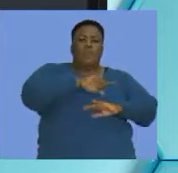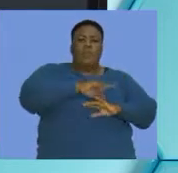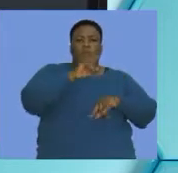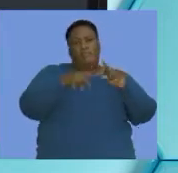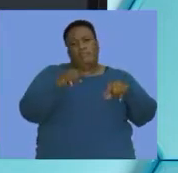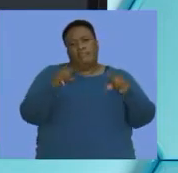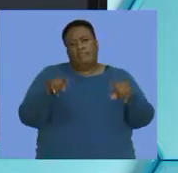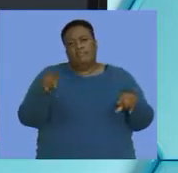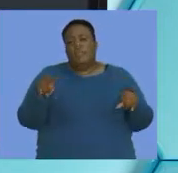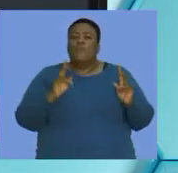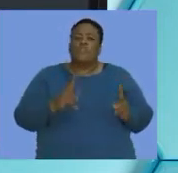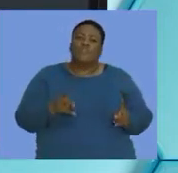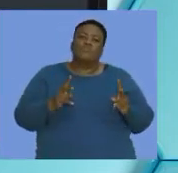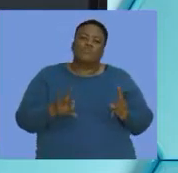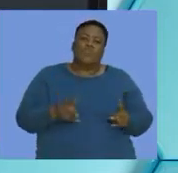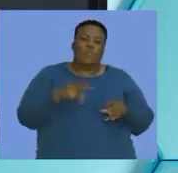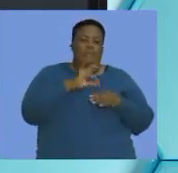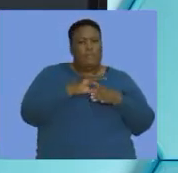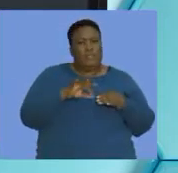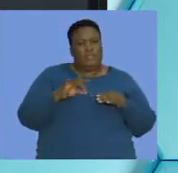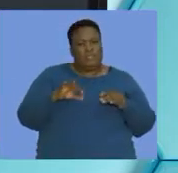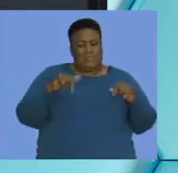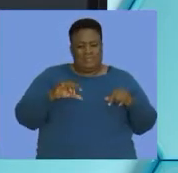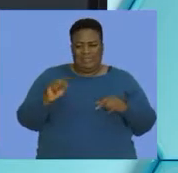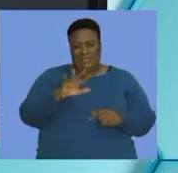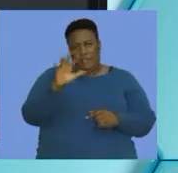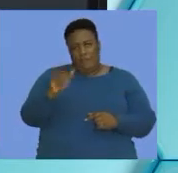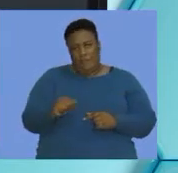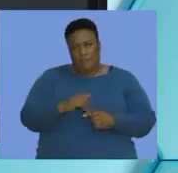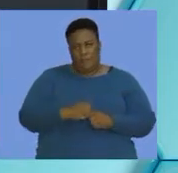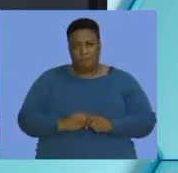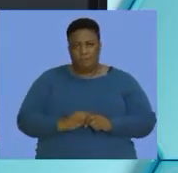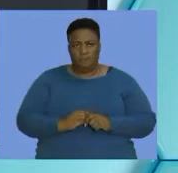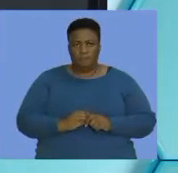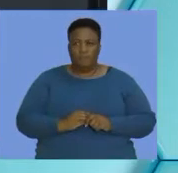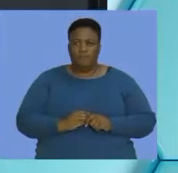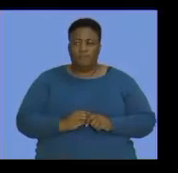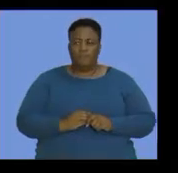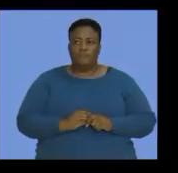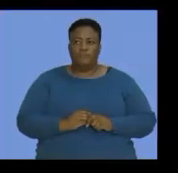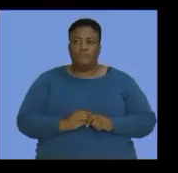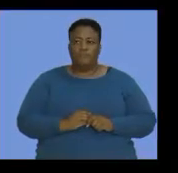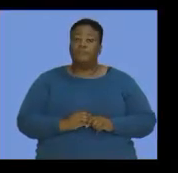that affects the diversity of our natural indigenous plants in South Africa.